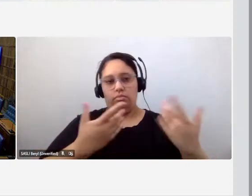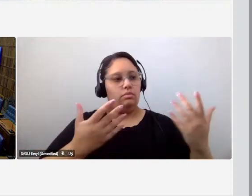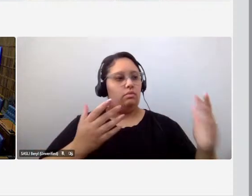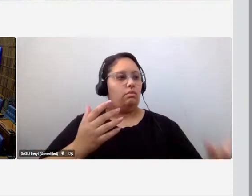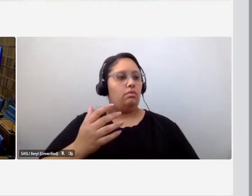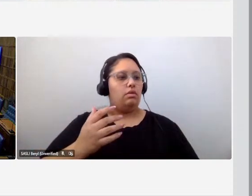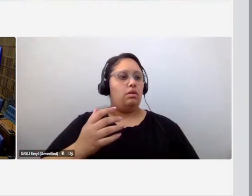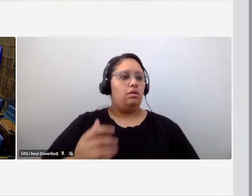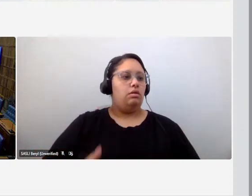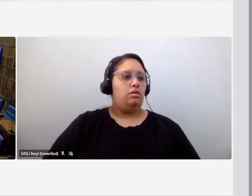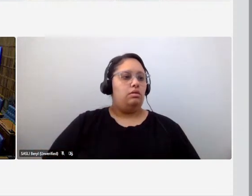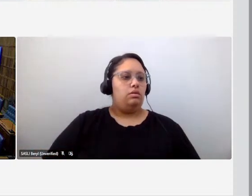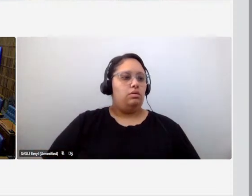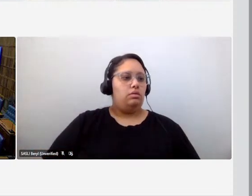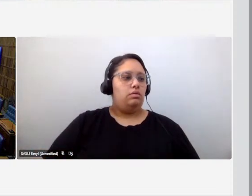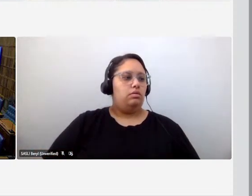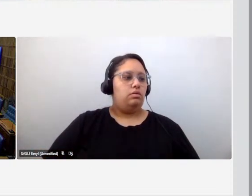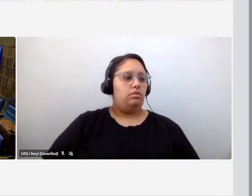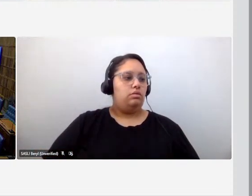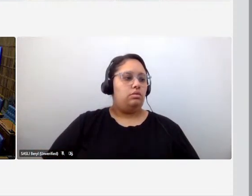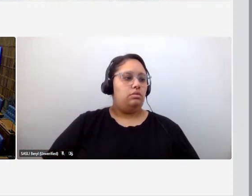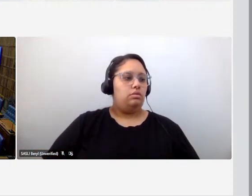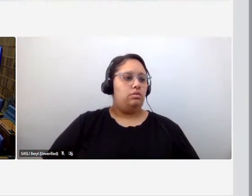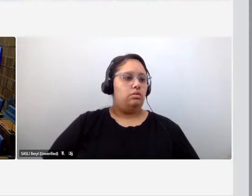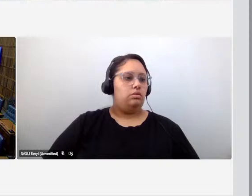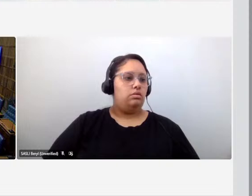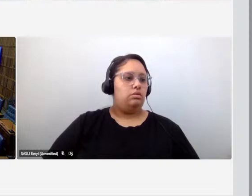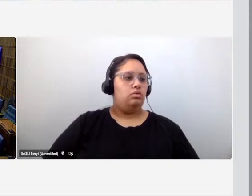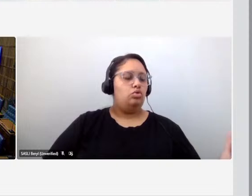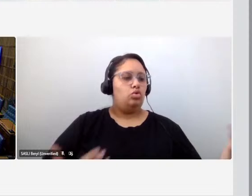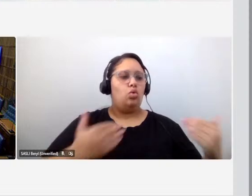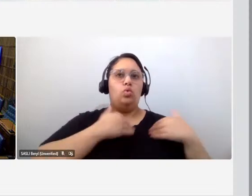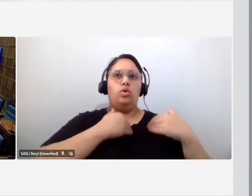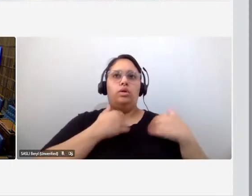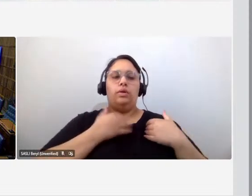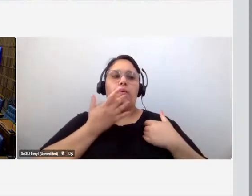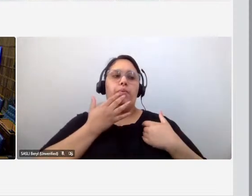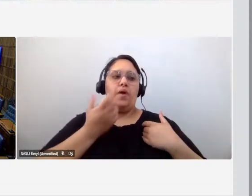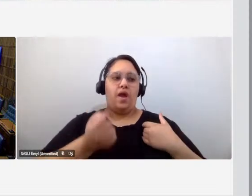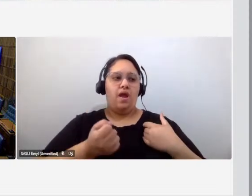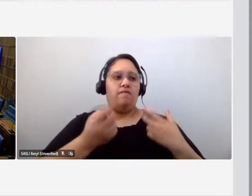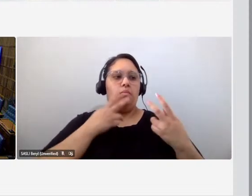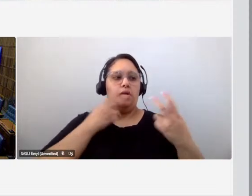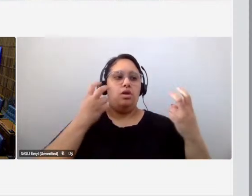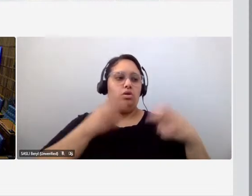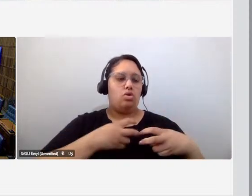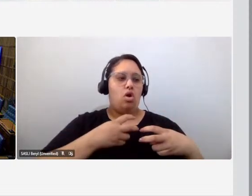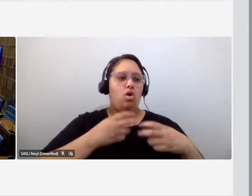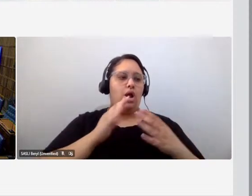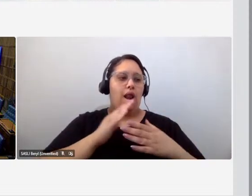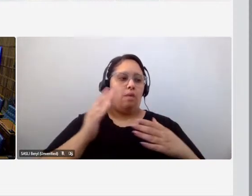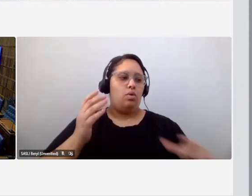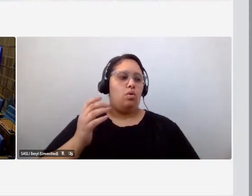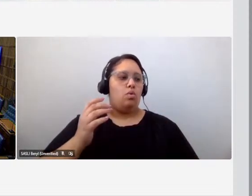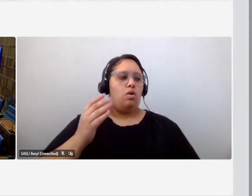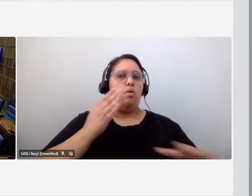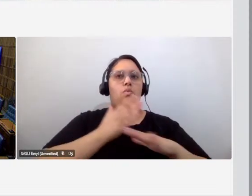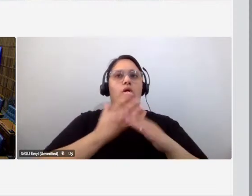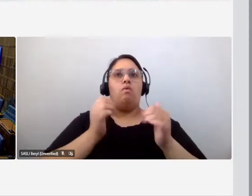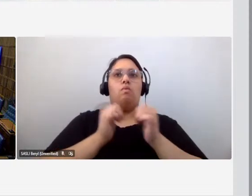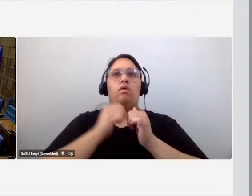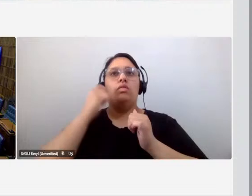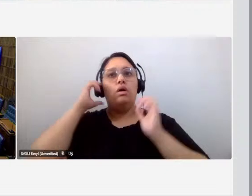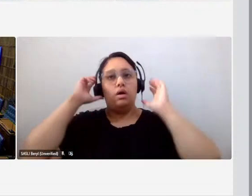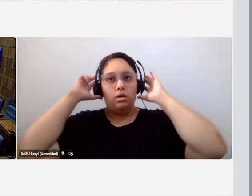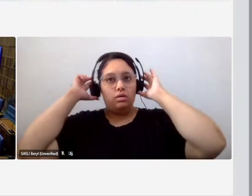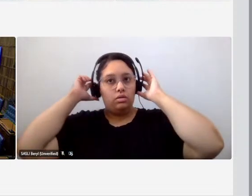door sensors don't work, so it becomes a security risk, as well as being dark in the libraries. And so we did work with the municipalities and the